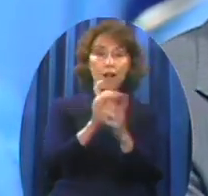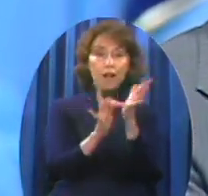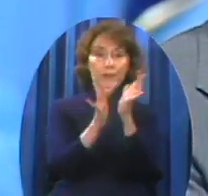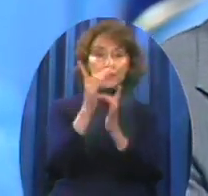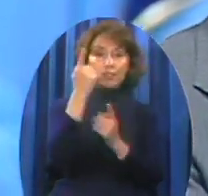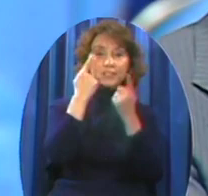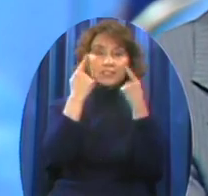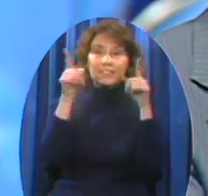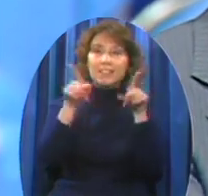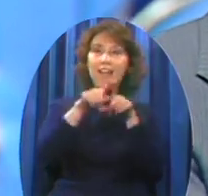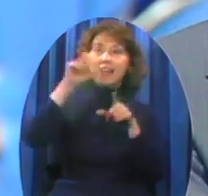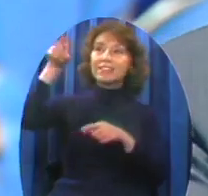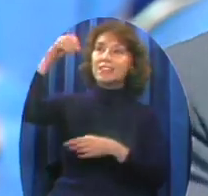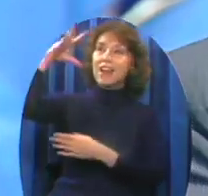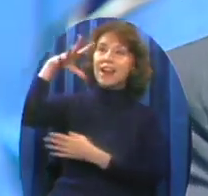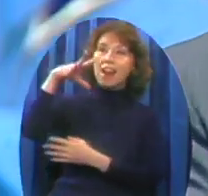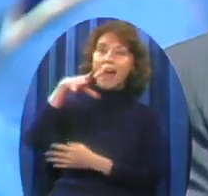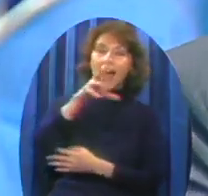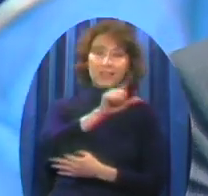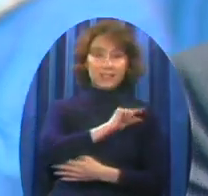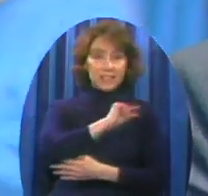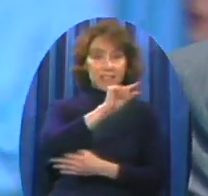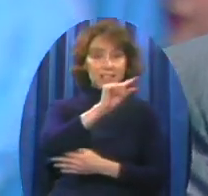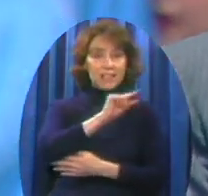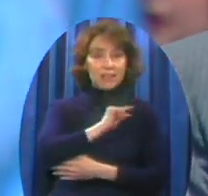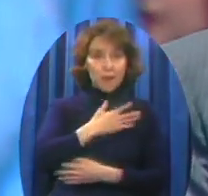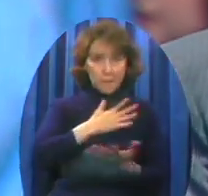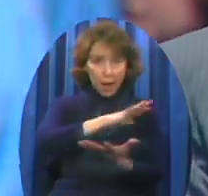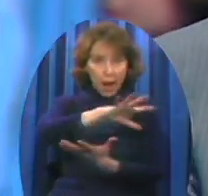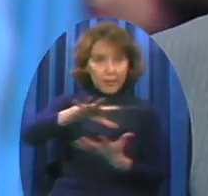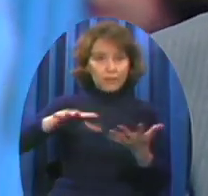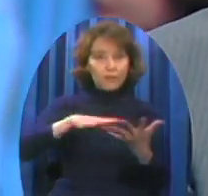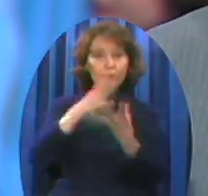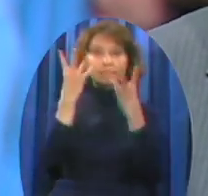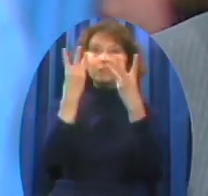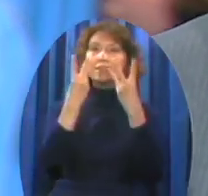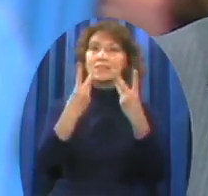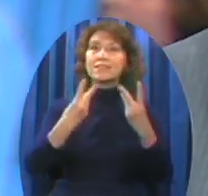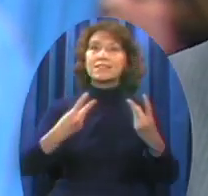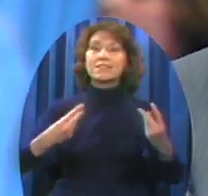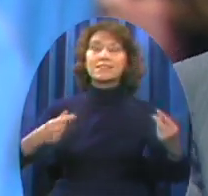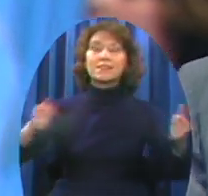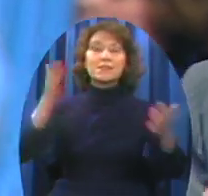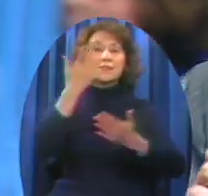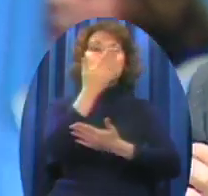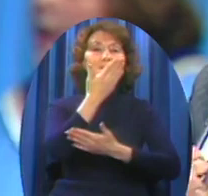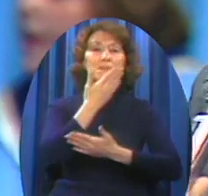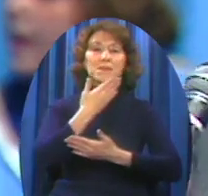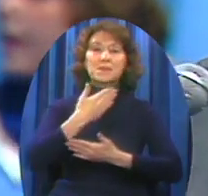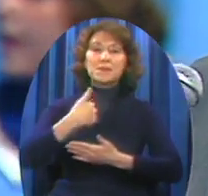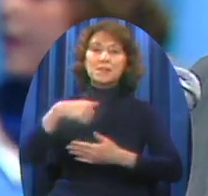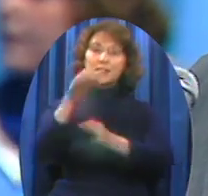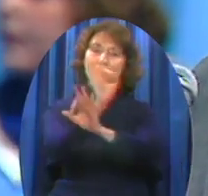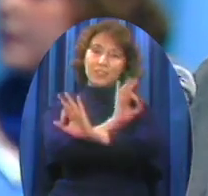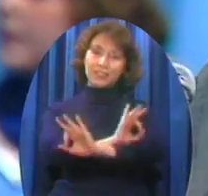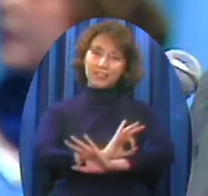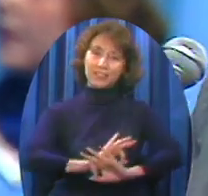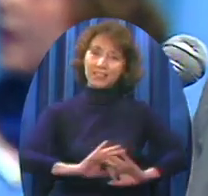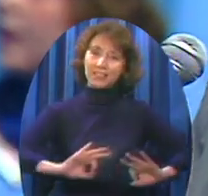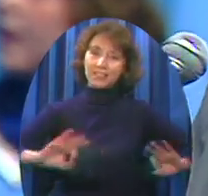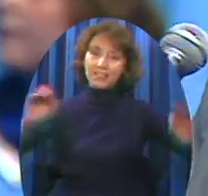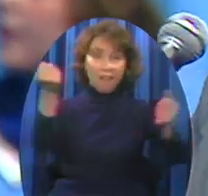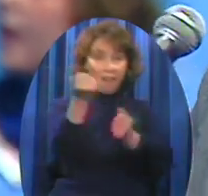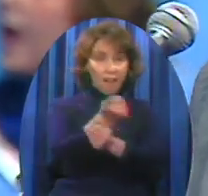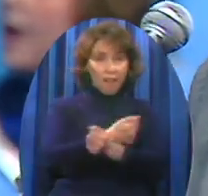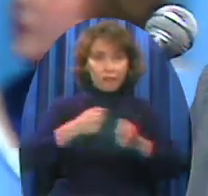the skies. Guilt and my confusion disappeared in sweet release. Every fear